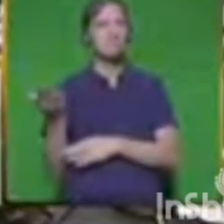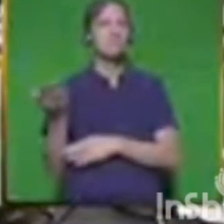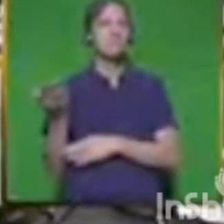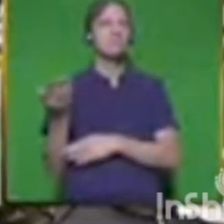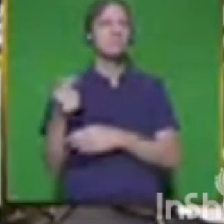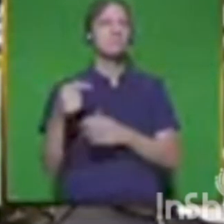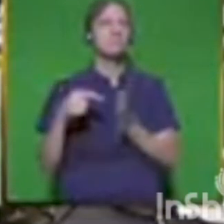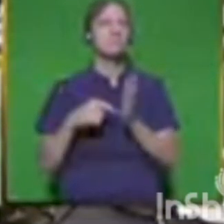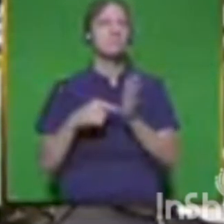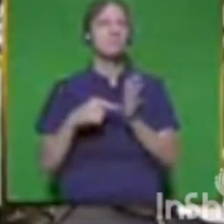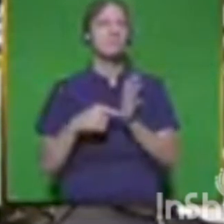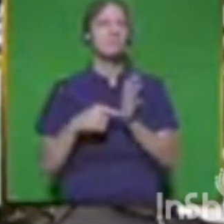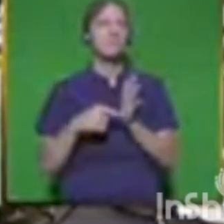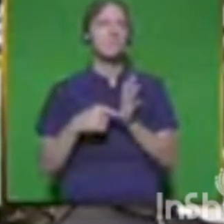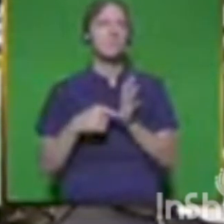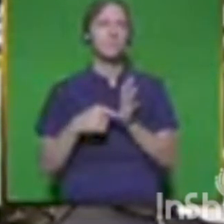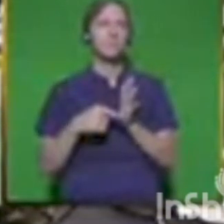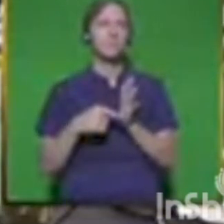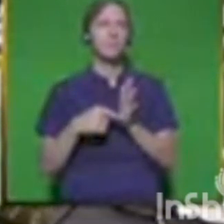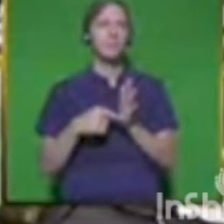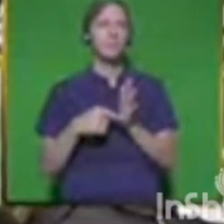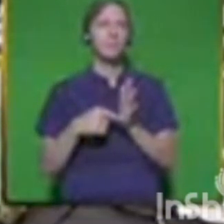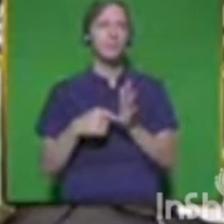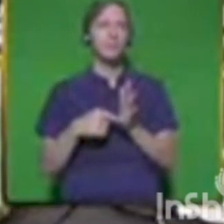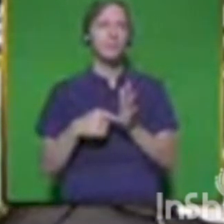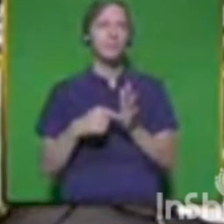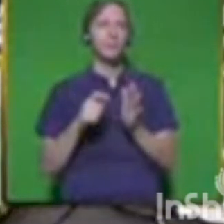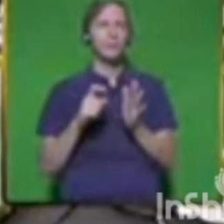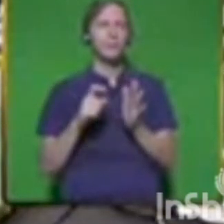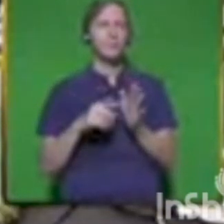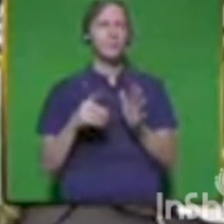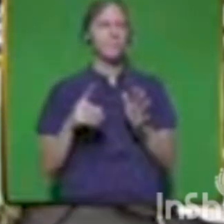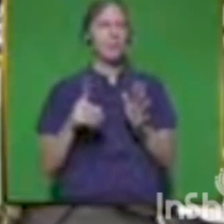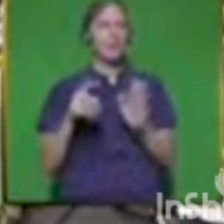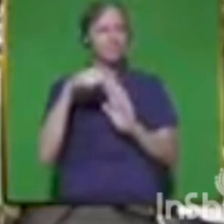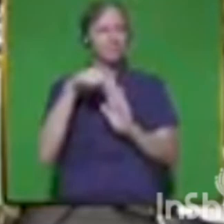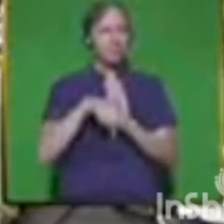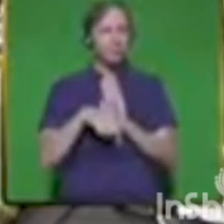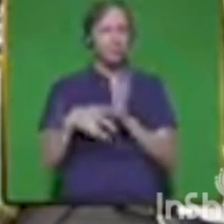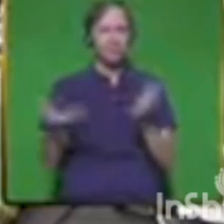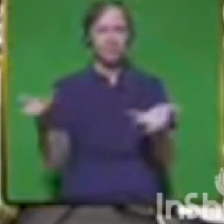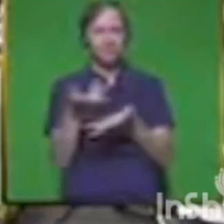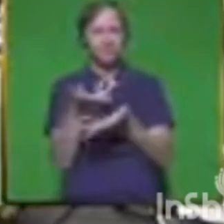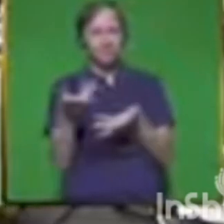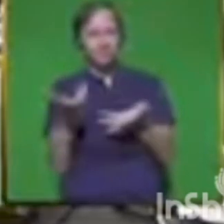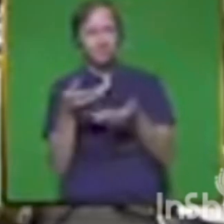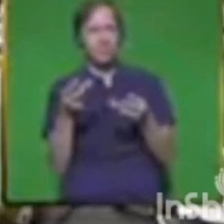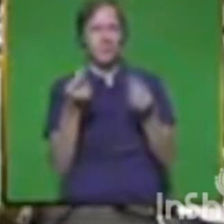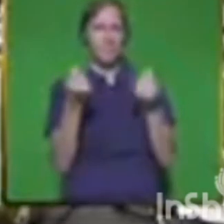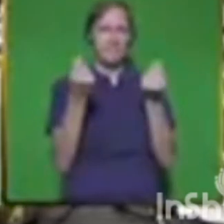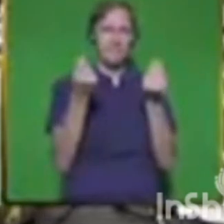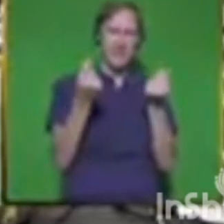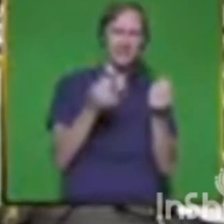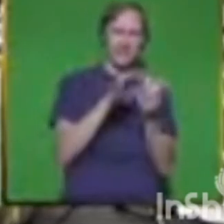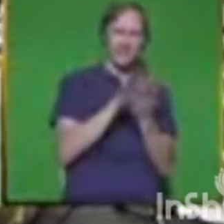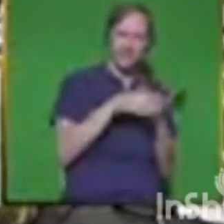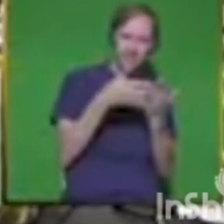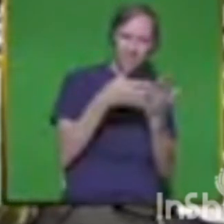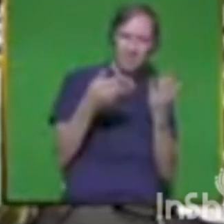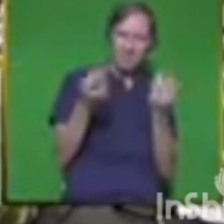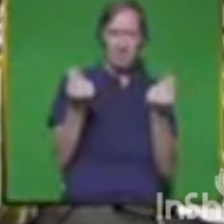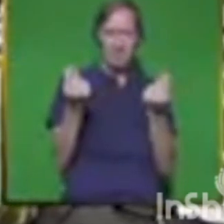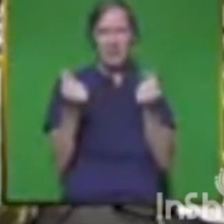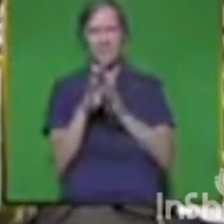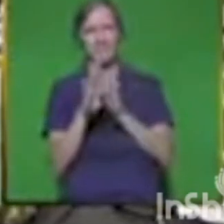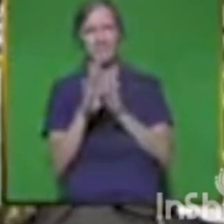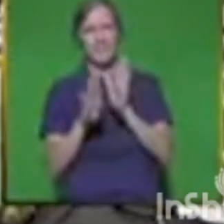relevance. You know, we were having a very sophisticated debate on money bills, on fiscal framework.